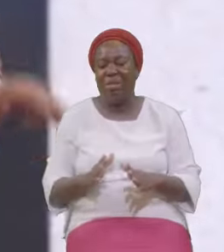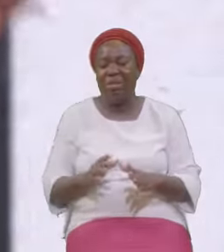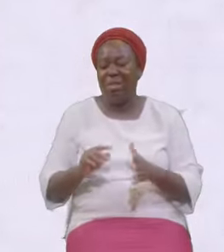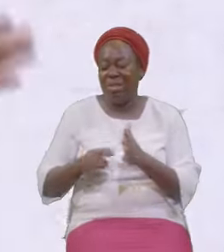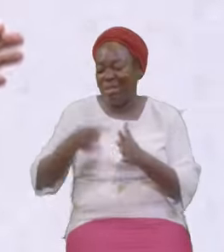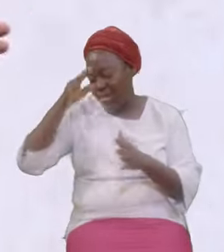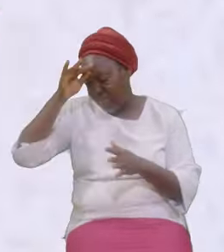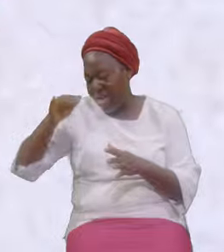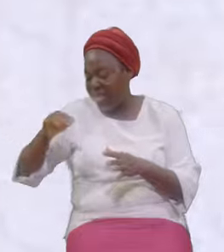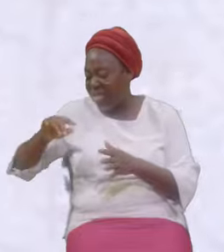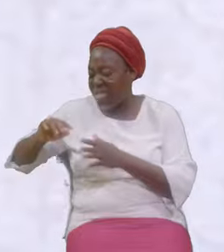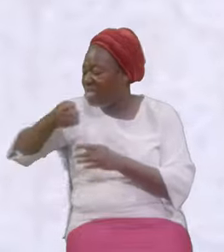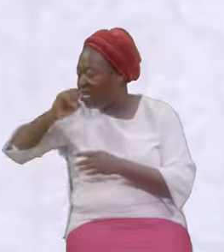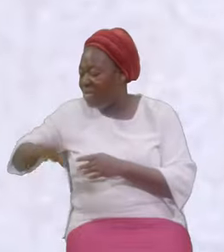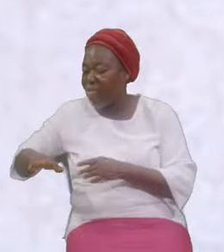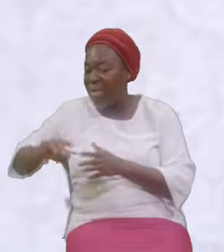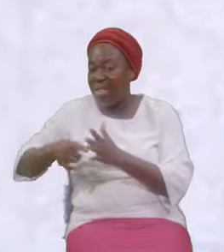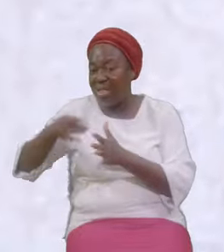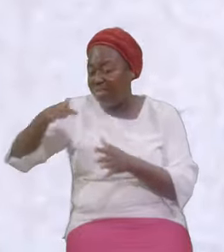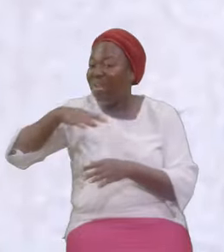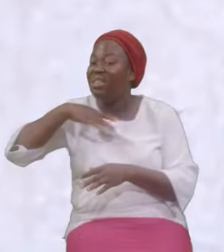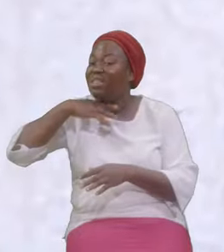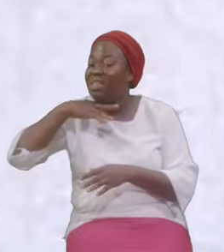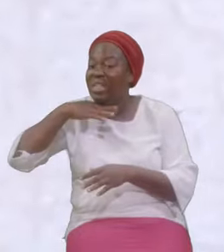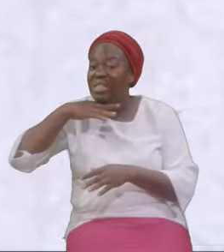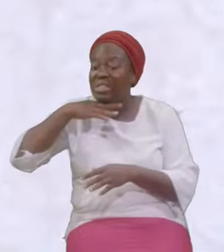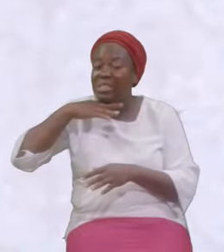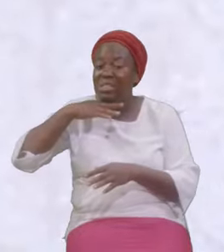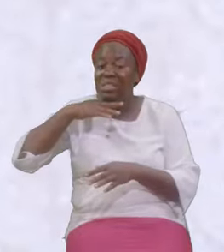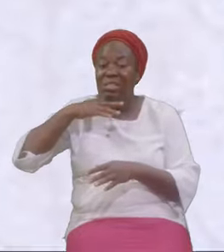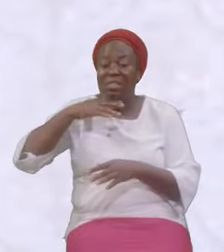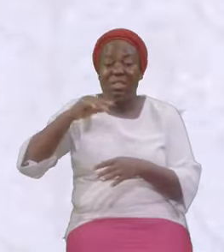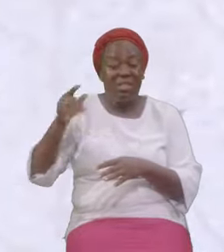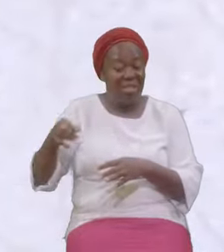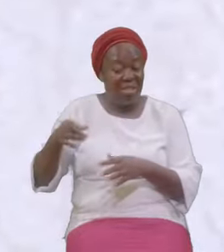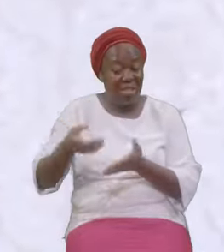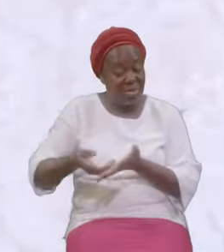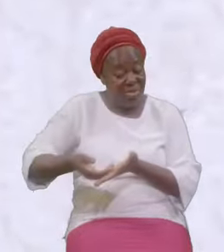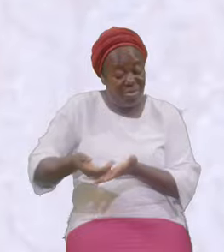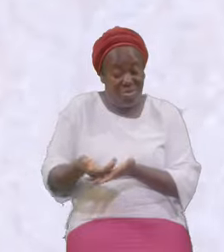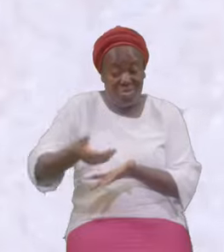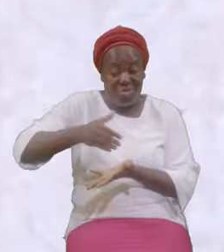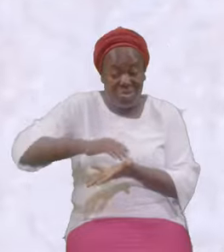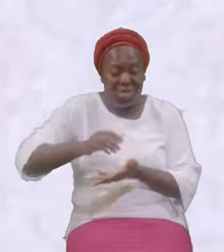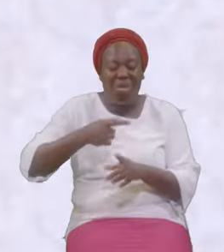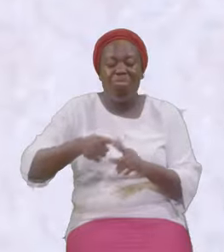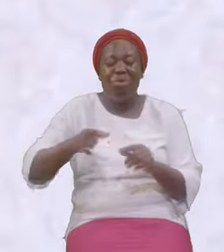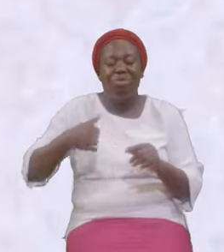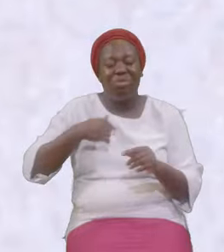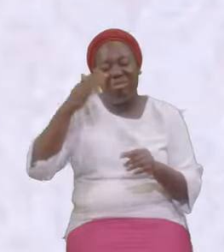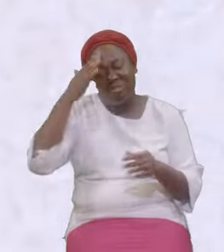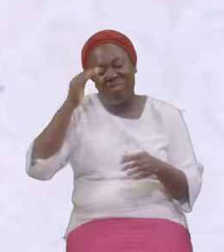This man is dirty. He is rich, but we know the source of his riches. Jesus